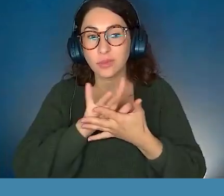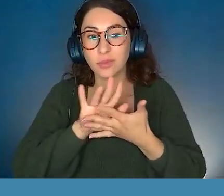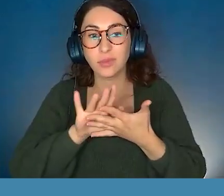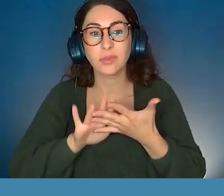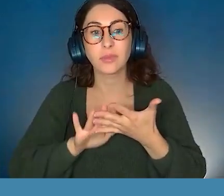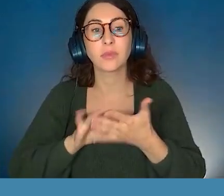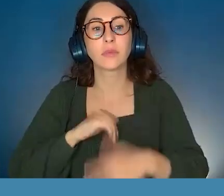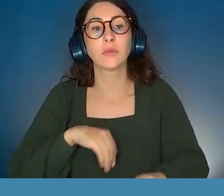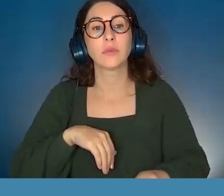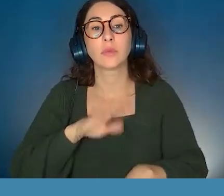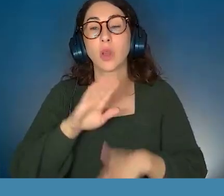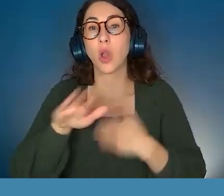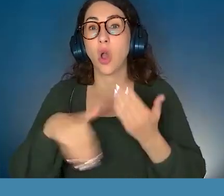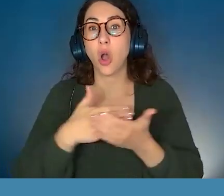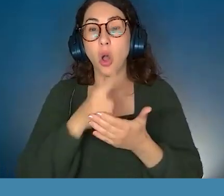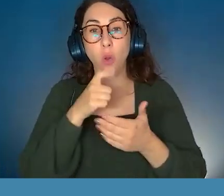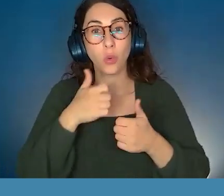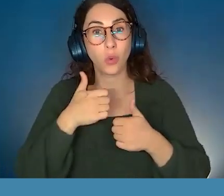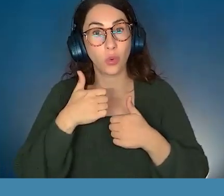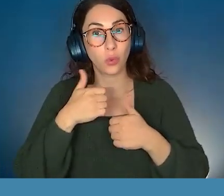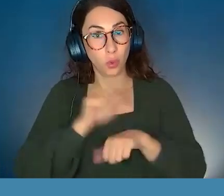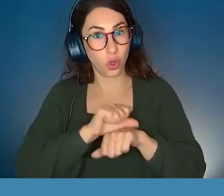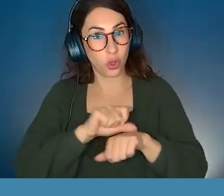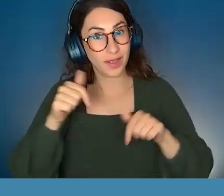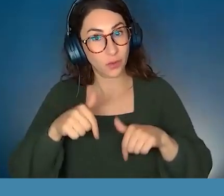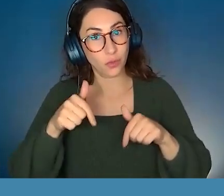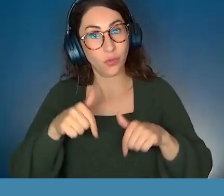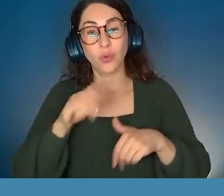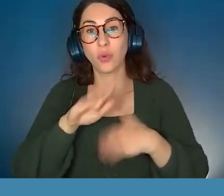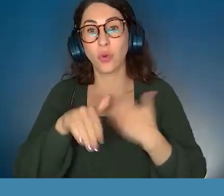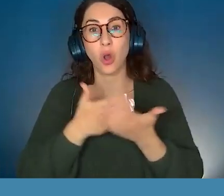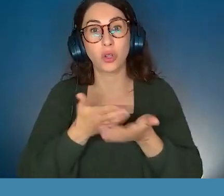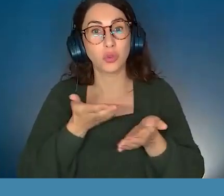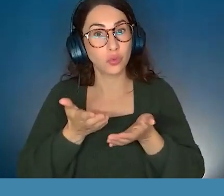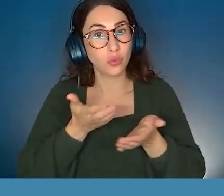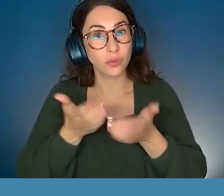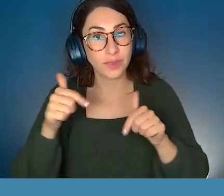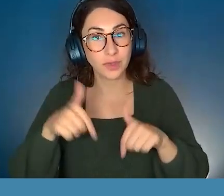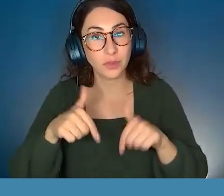at Disability Rights Florida are always free and confidential.